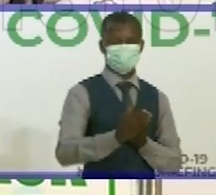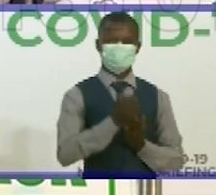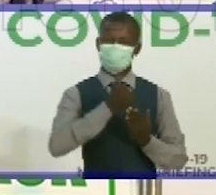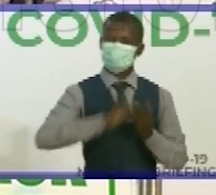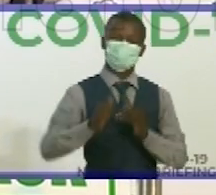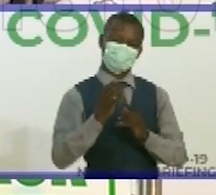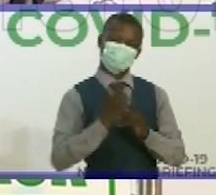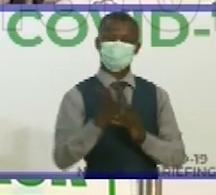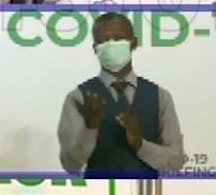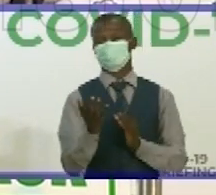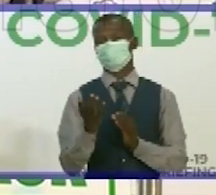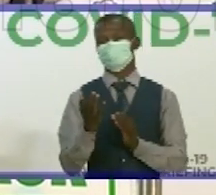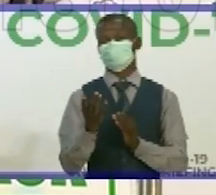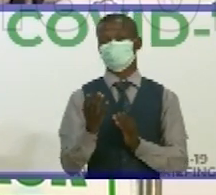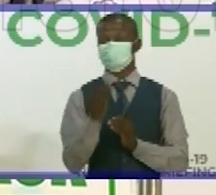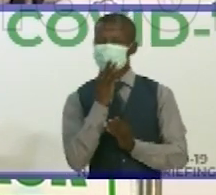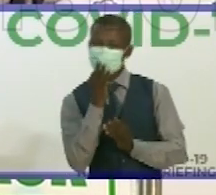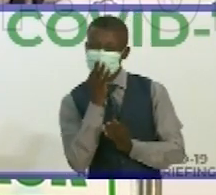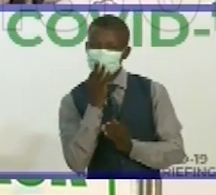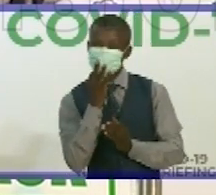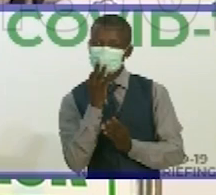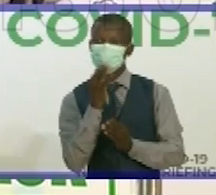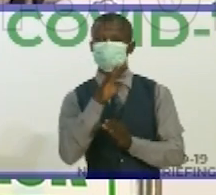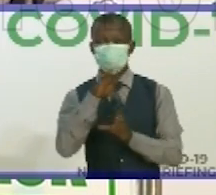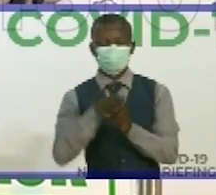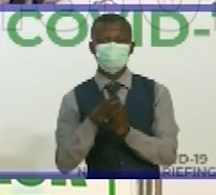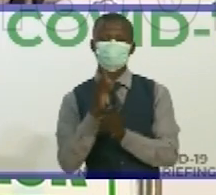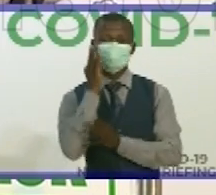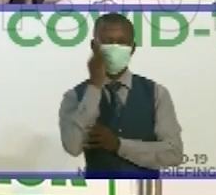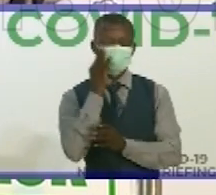should include good amounts of fruits,